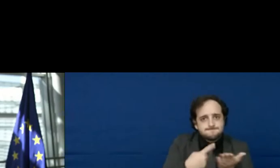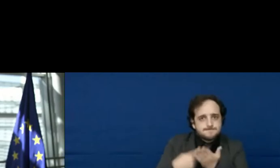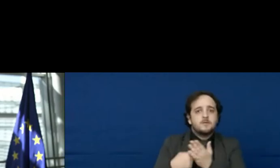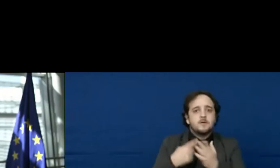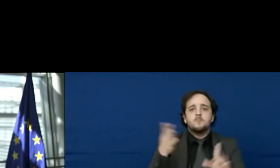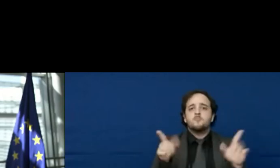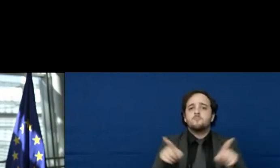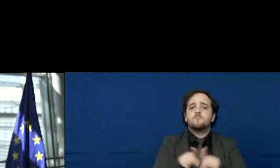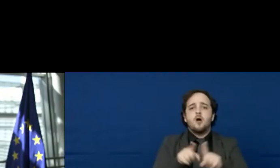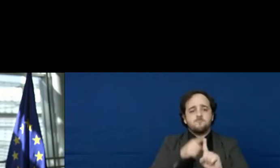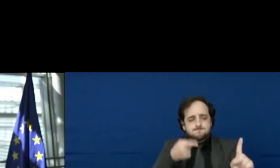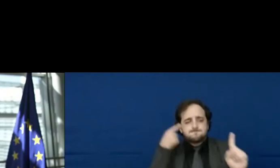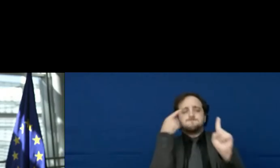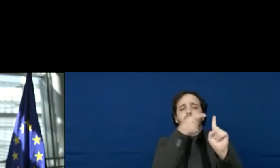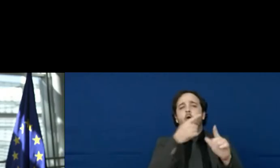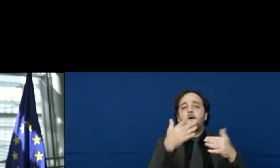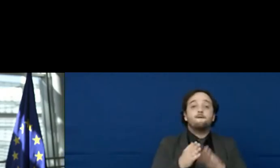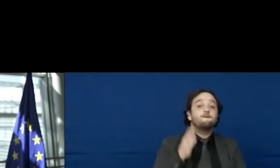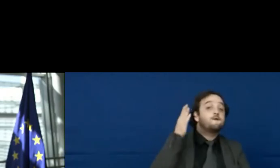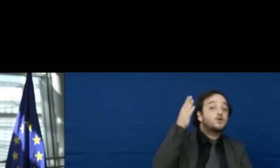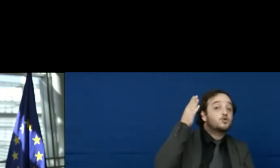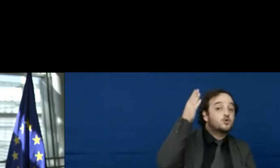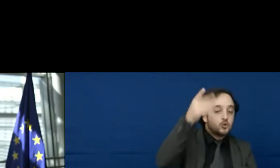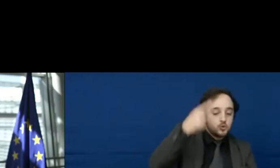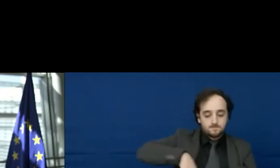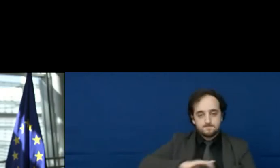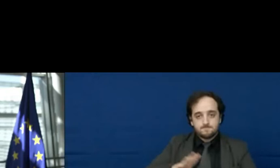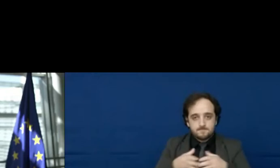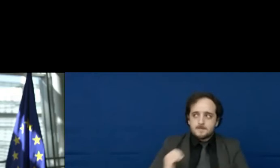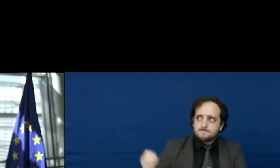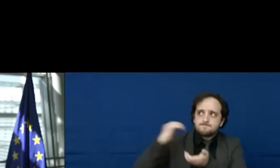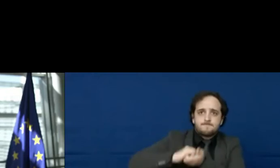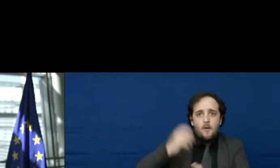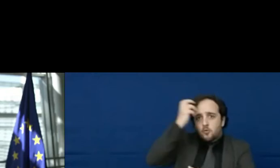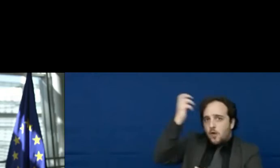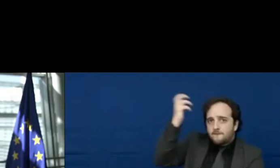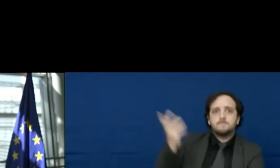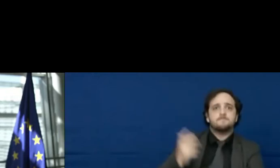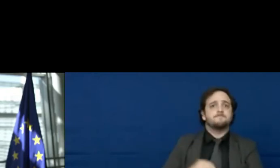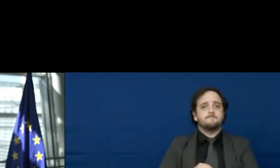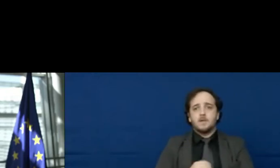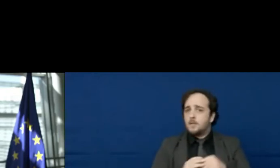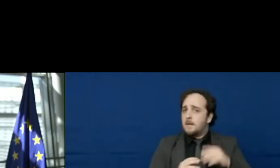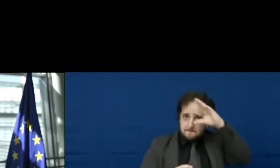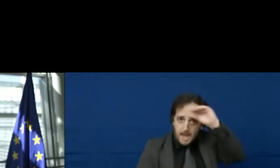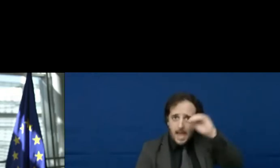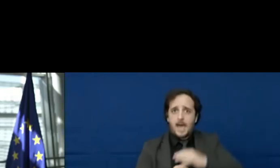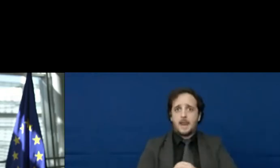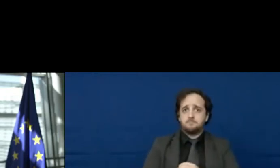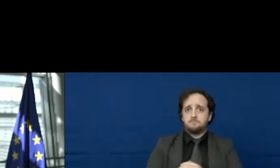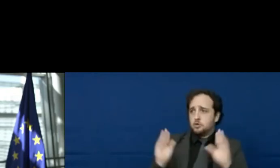civil society. Let's listen, support, and work closely with women's movements and